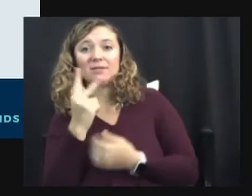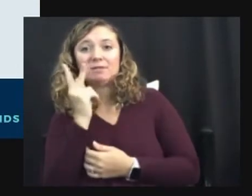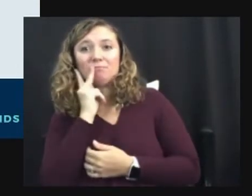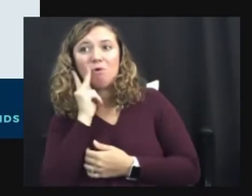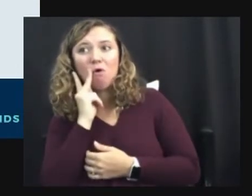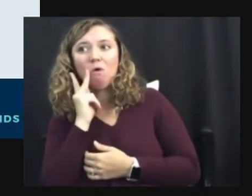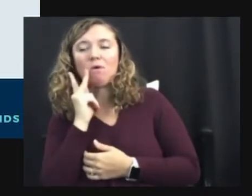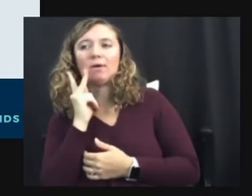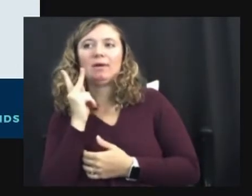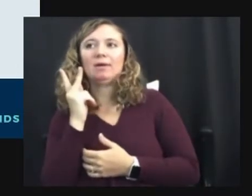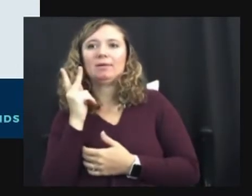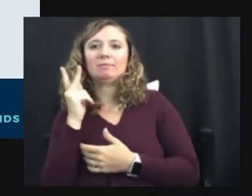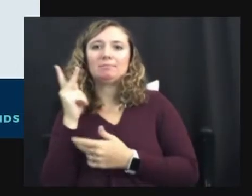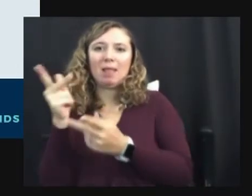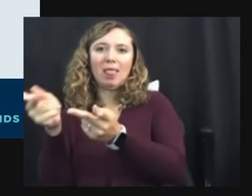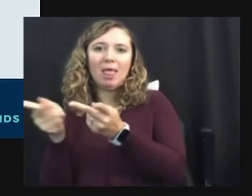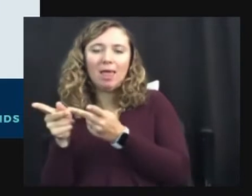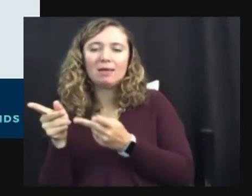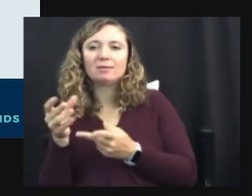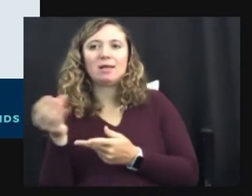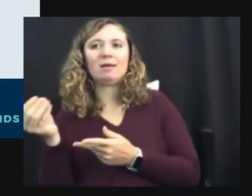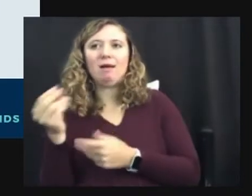and hospitals had smoking lounges.